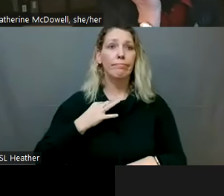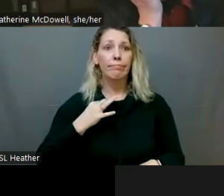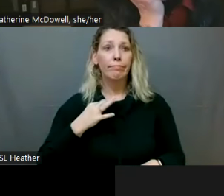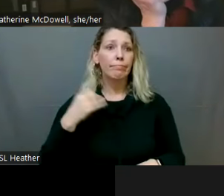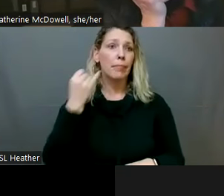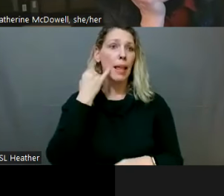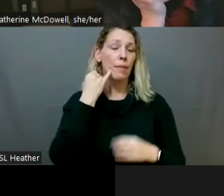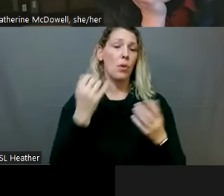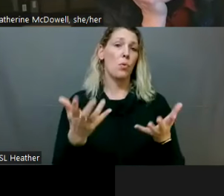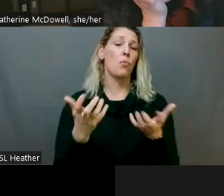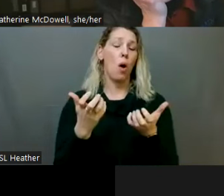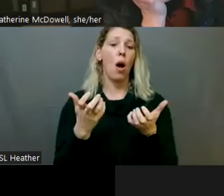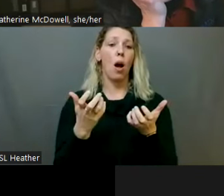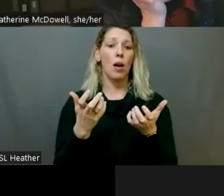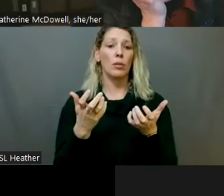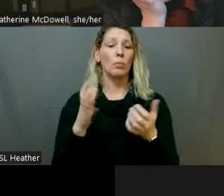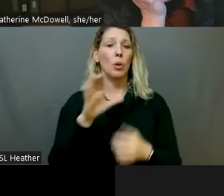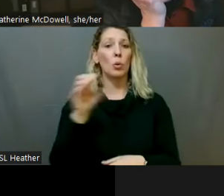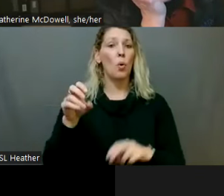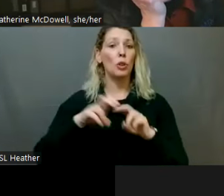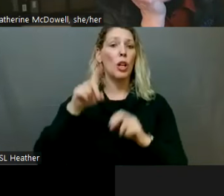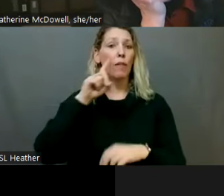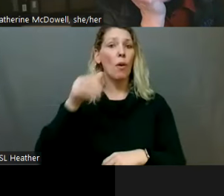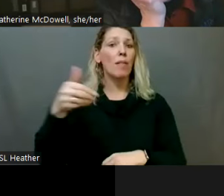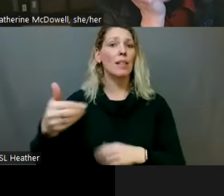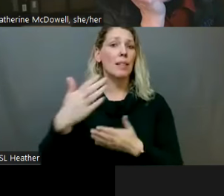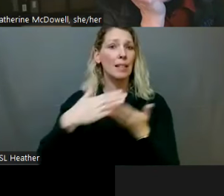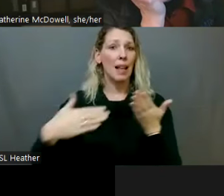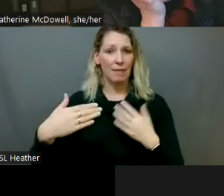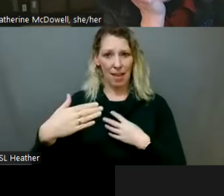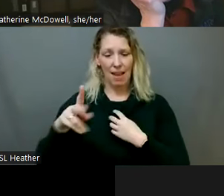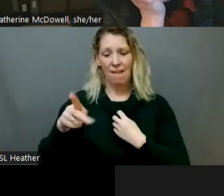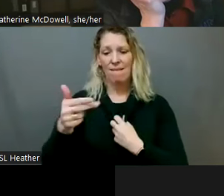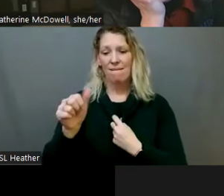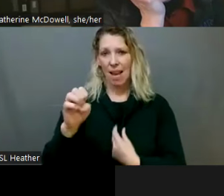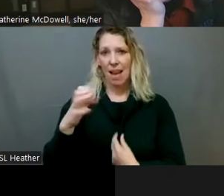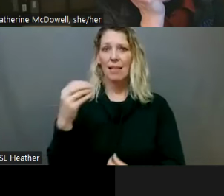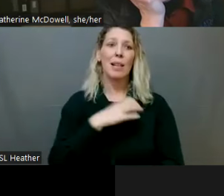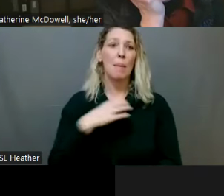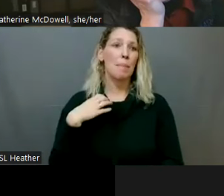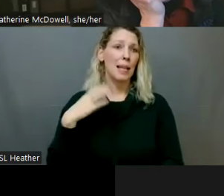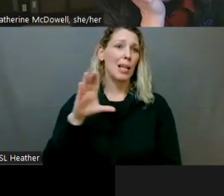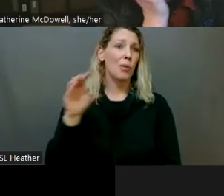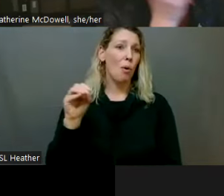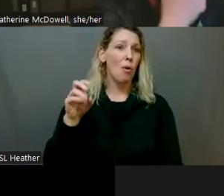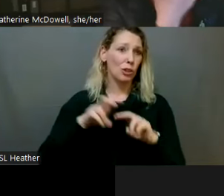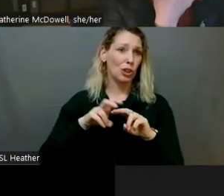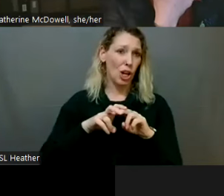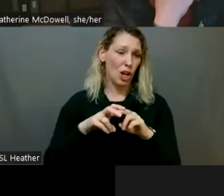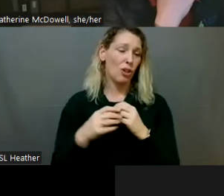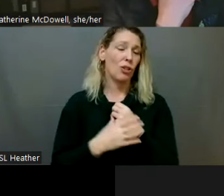like to be co-chairs for the upcoming phase, as well as subcommittee co-chairs.